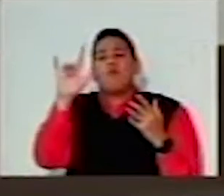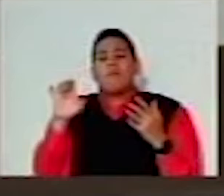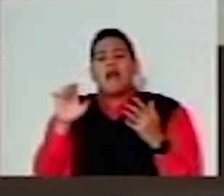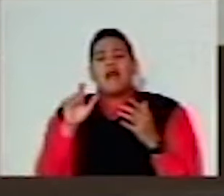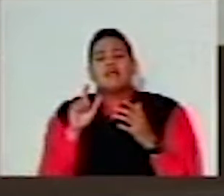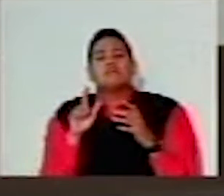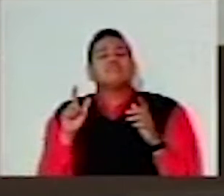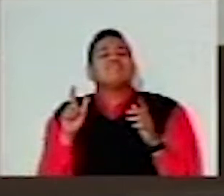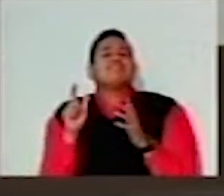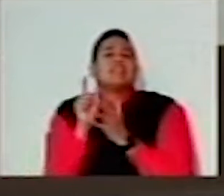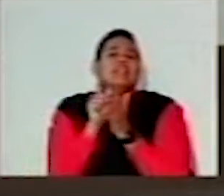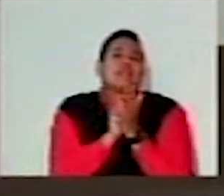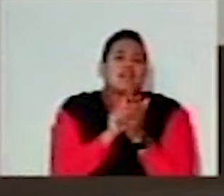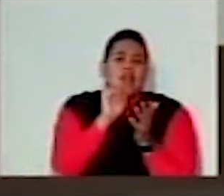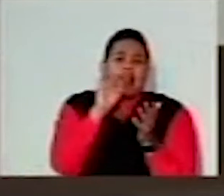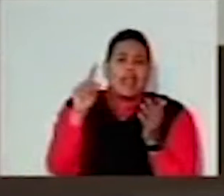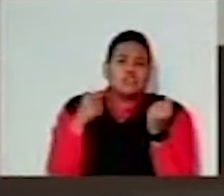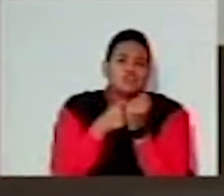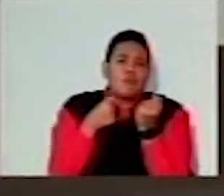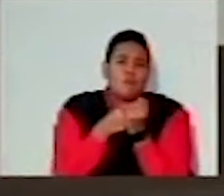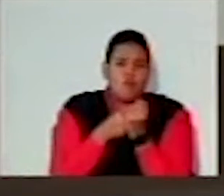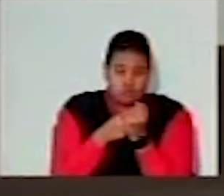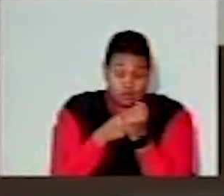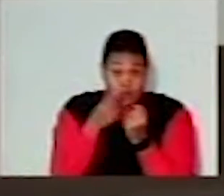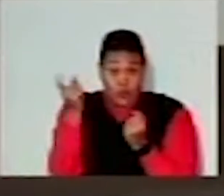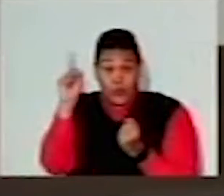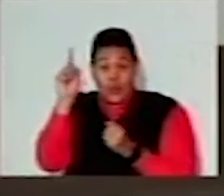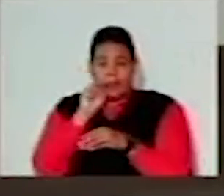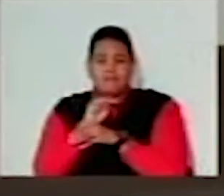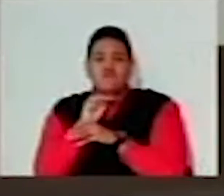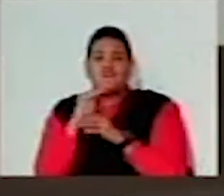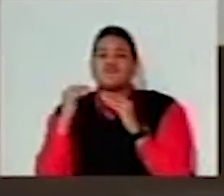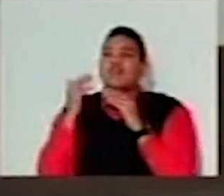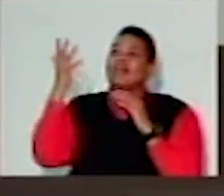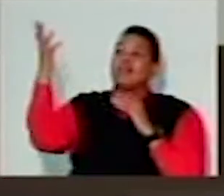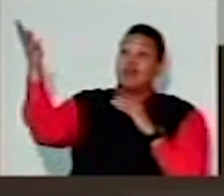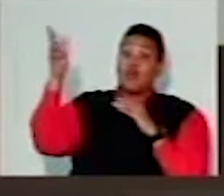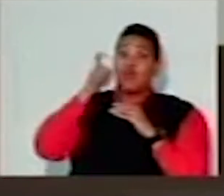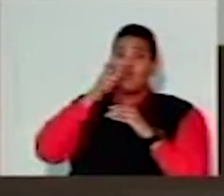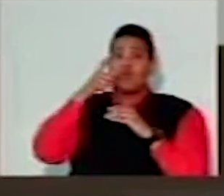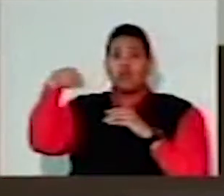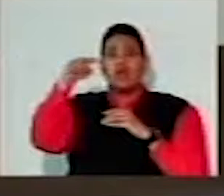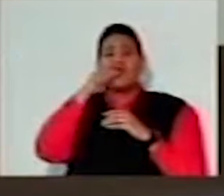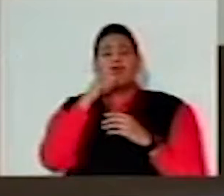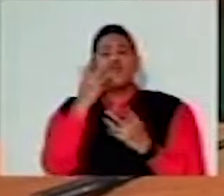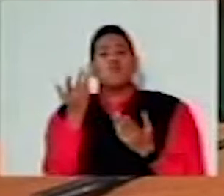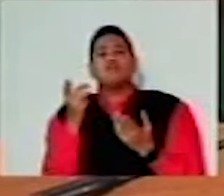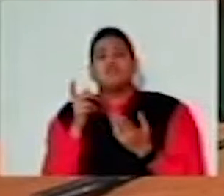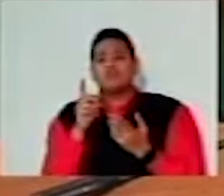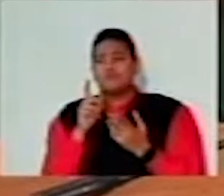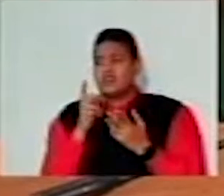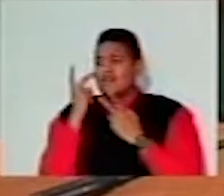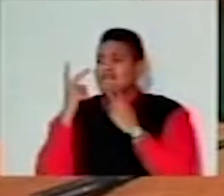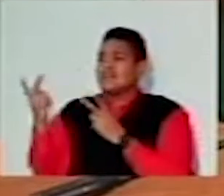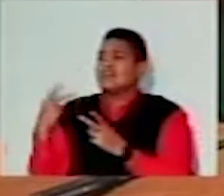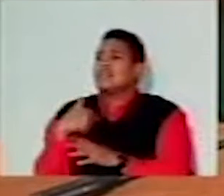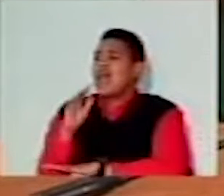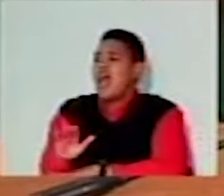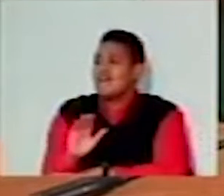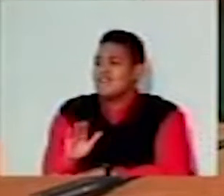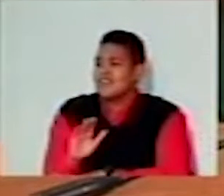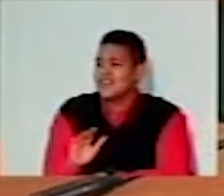clinic. And it will be at the Ministry of Justice, so those of you who visit me this afternoon can see